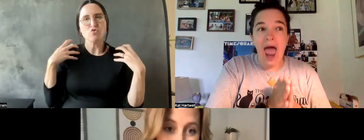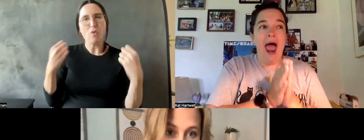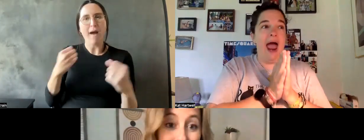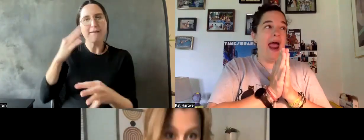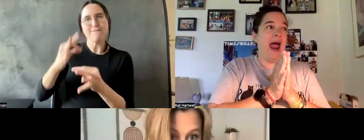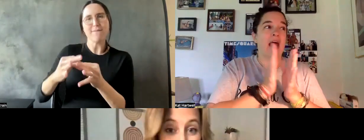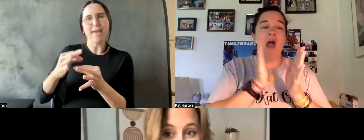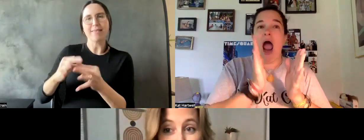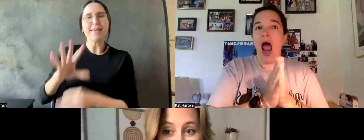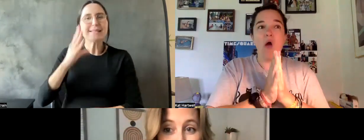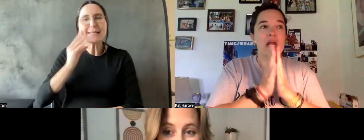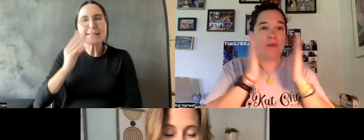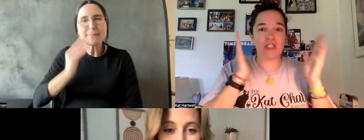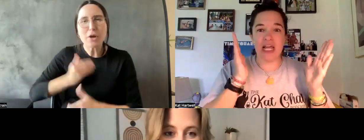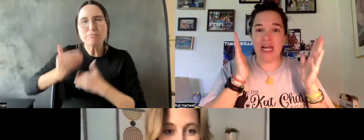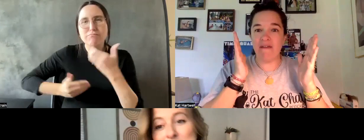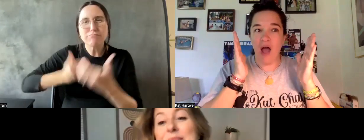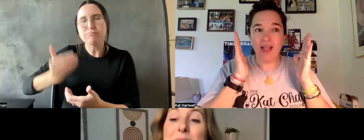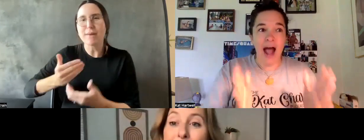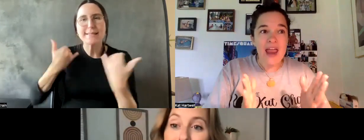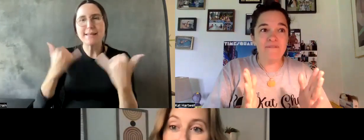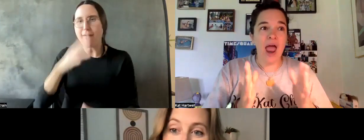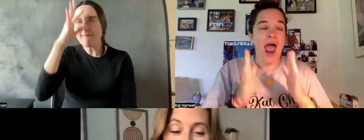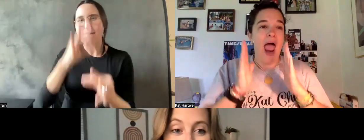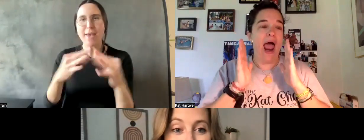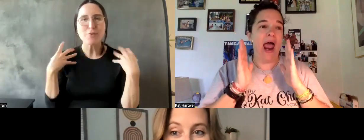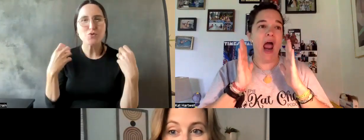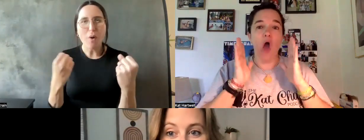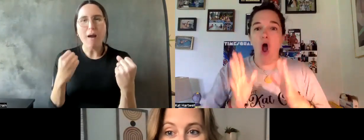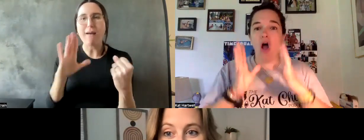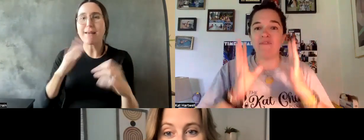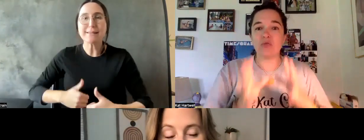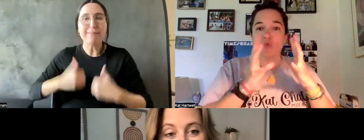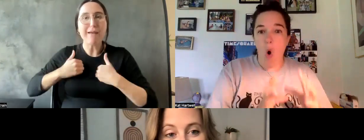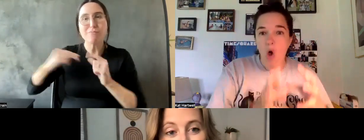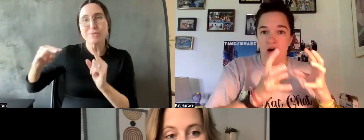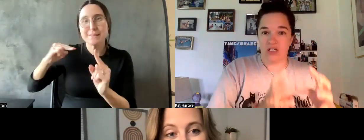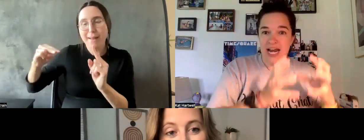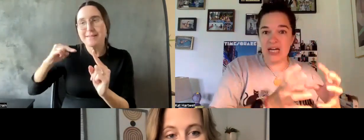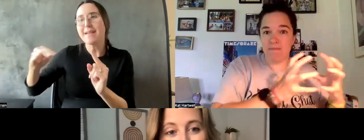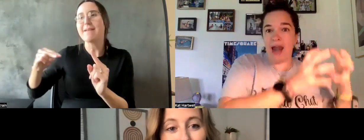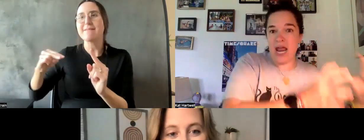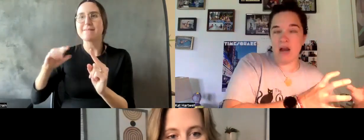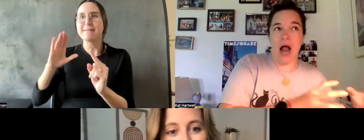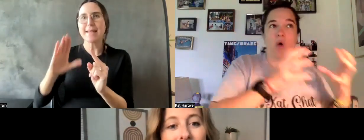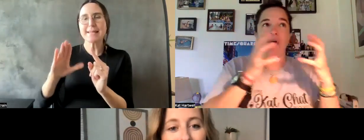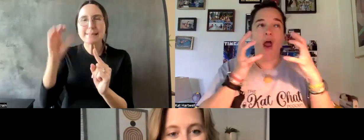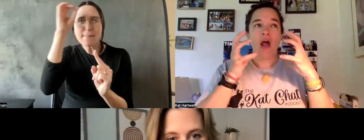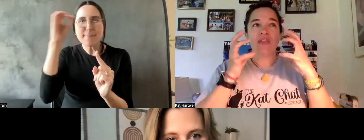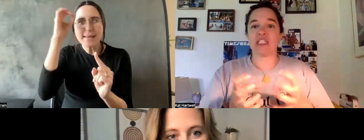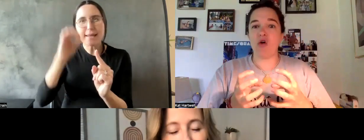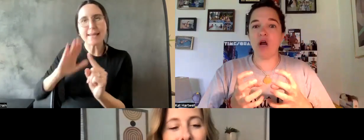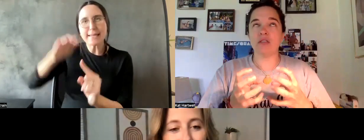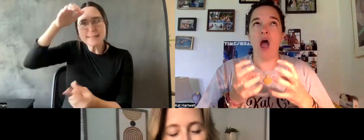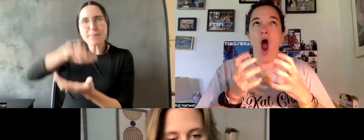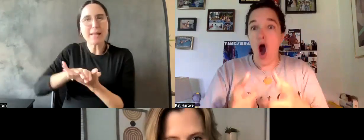through and how he perceived life and all different worlds he's been in, like with